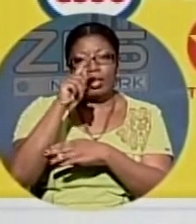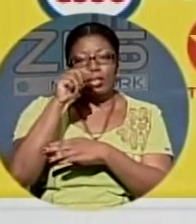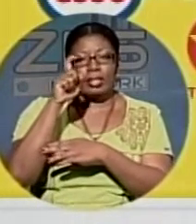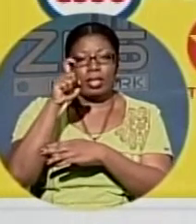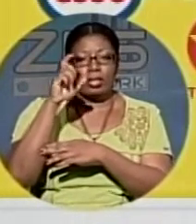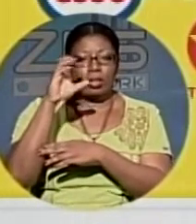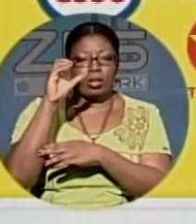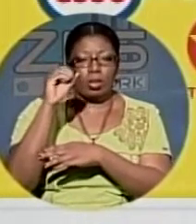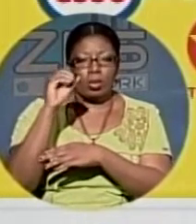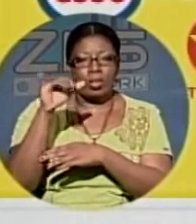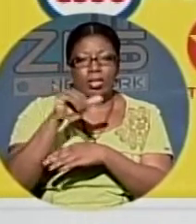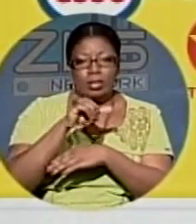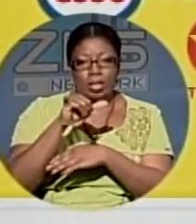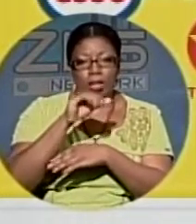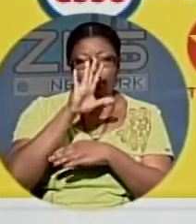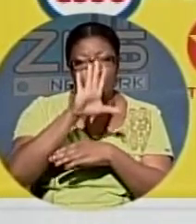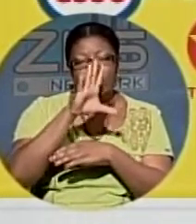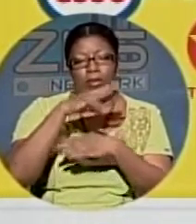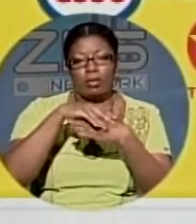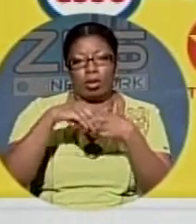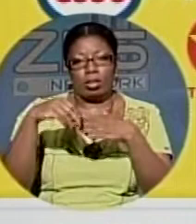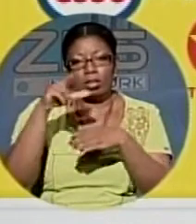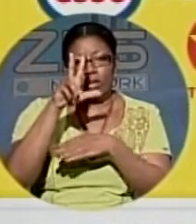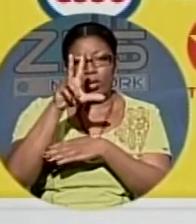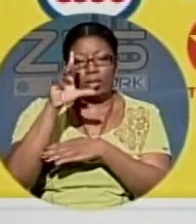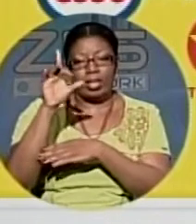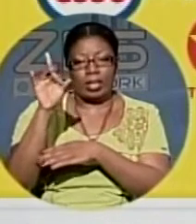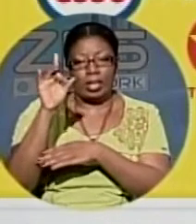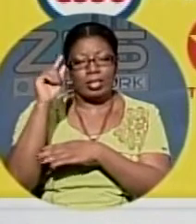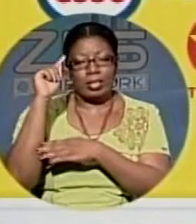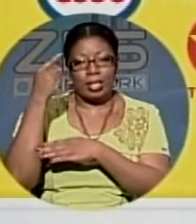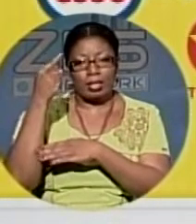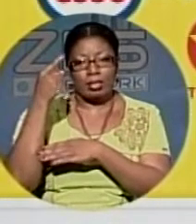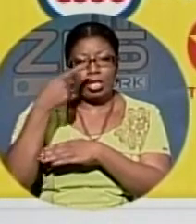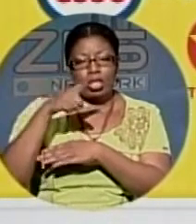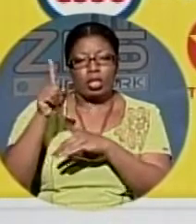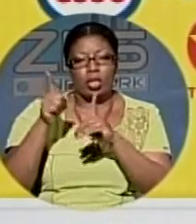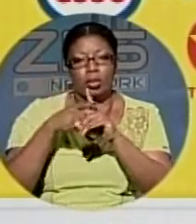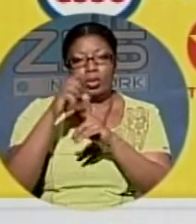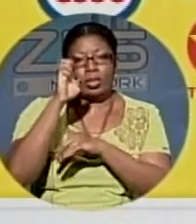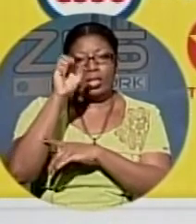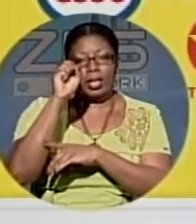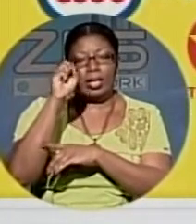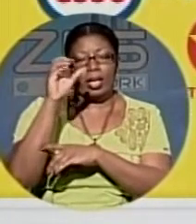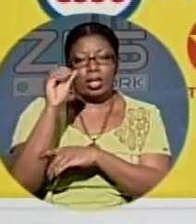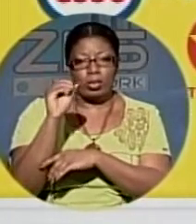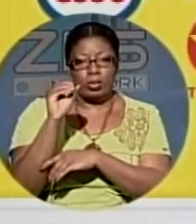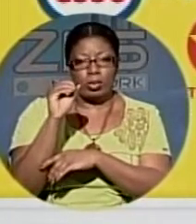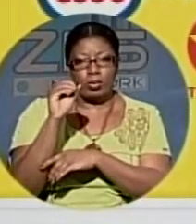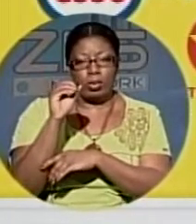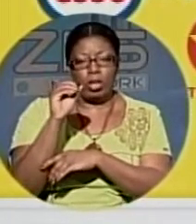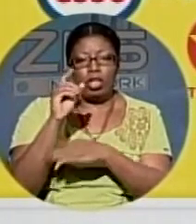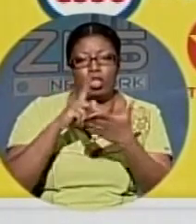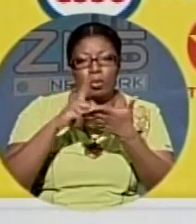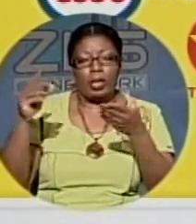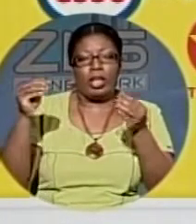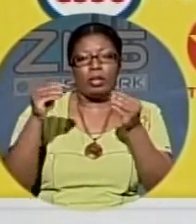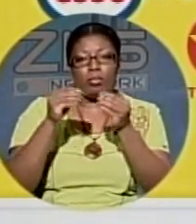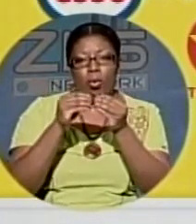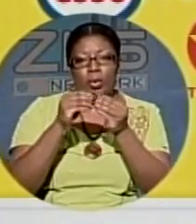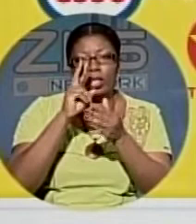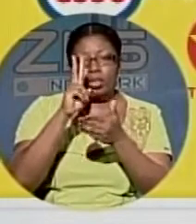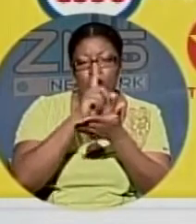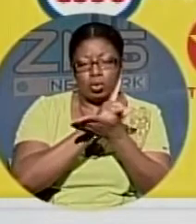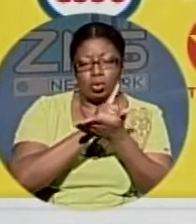same at $5.38. But if you frequent Esso service stations, you are paying more than you did 2 weeks ago. On September